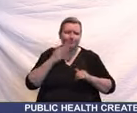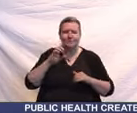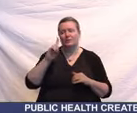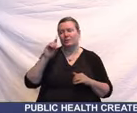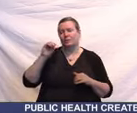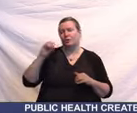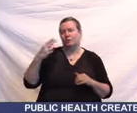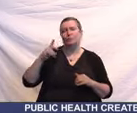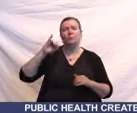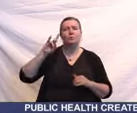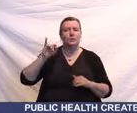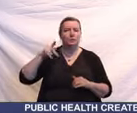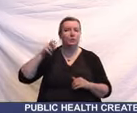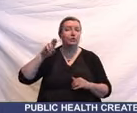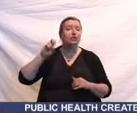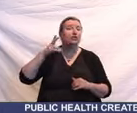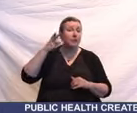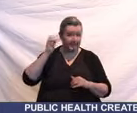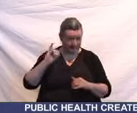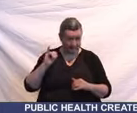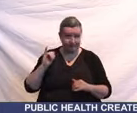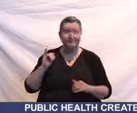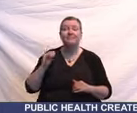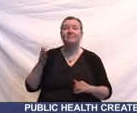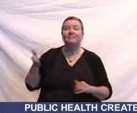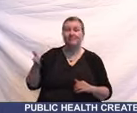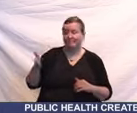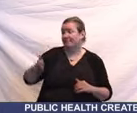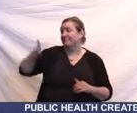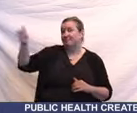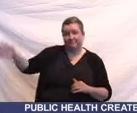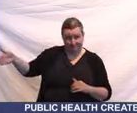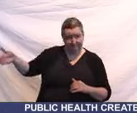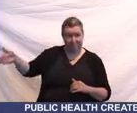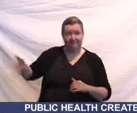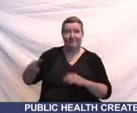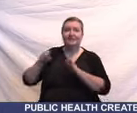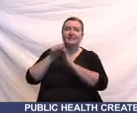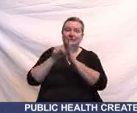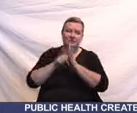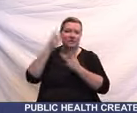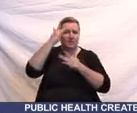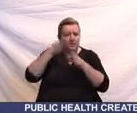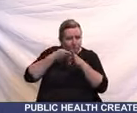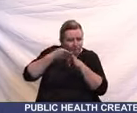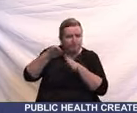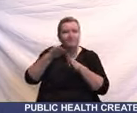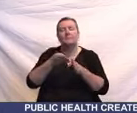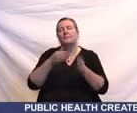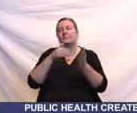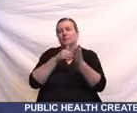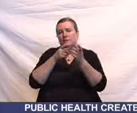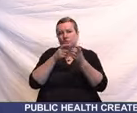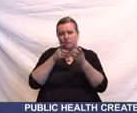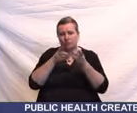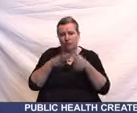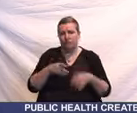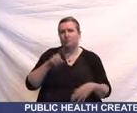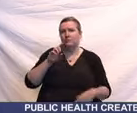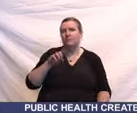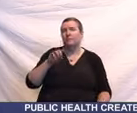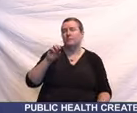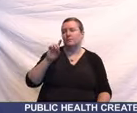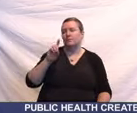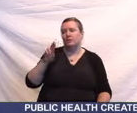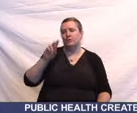Judy Persichilli. To her right, another familiar face, the state's epidemiologist, Dr. Christine Natan. Great to have you back. To my